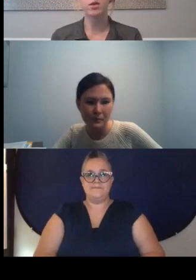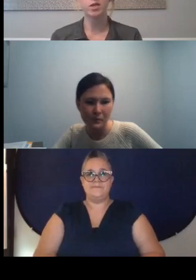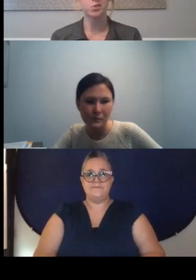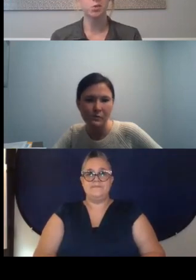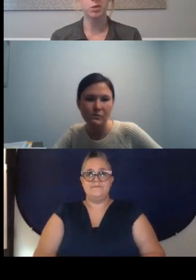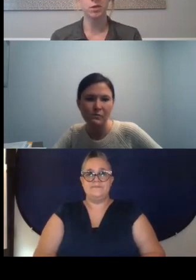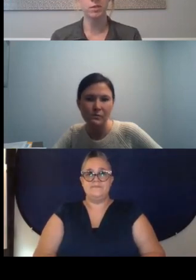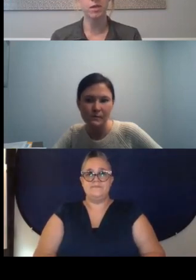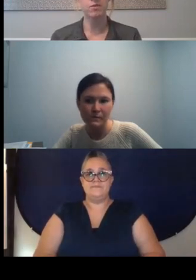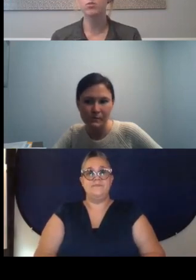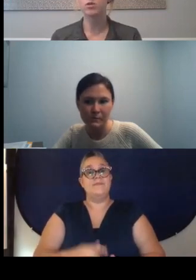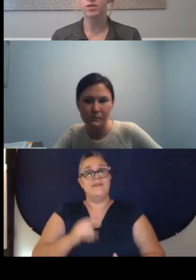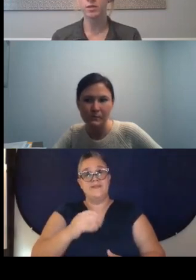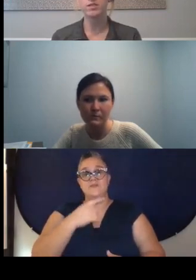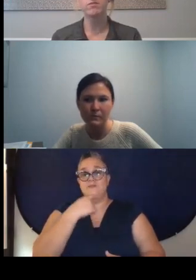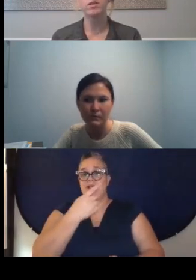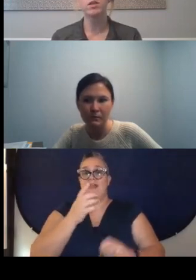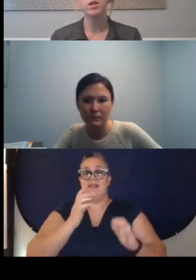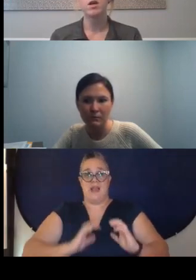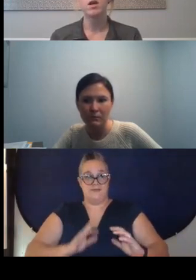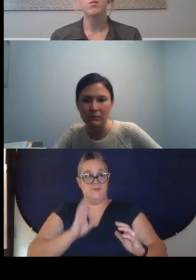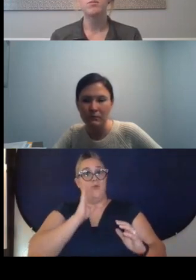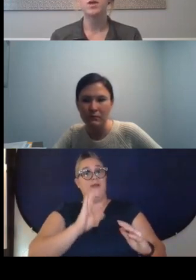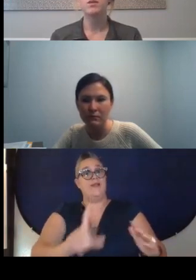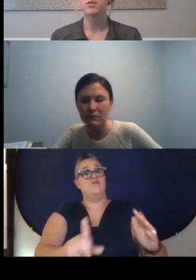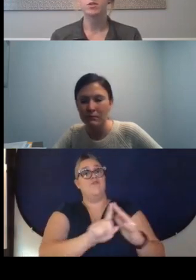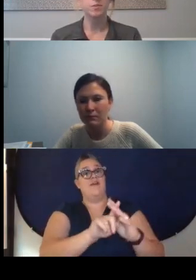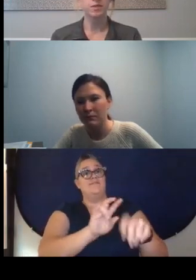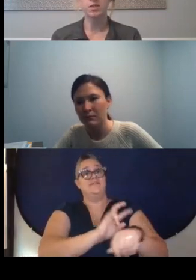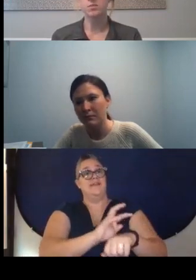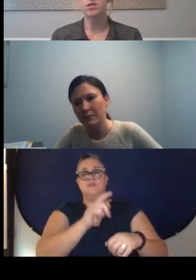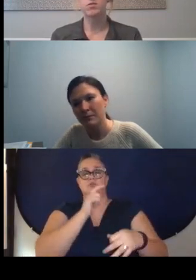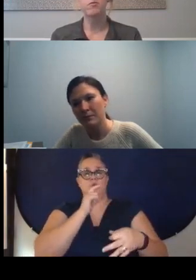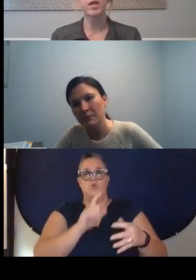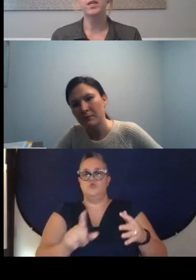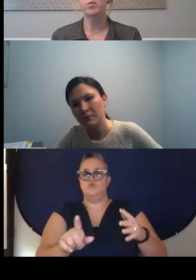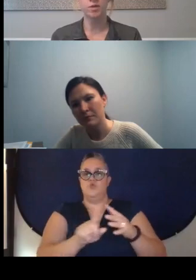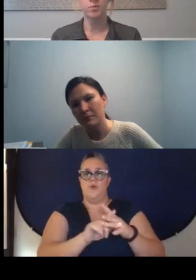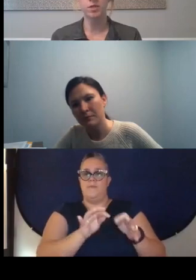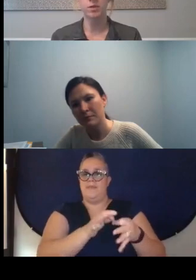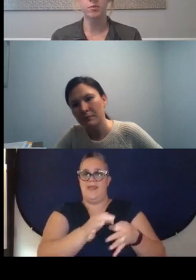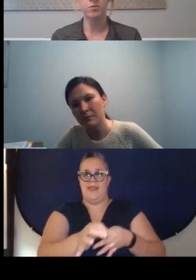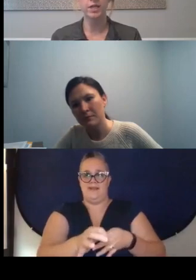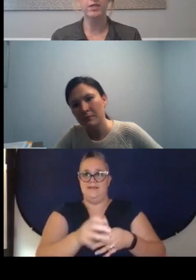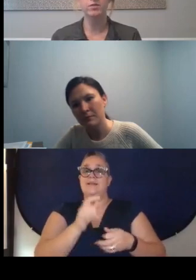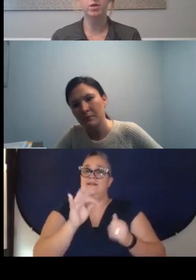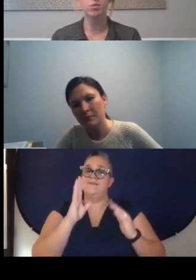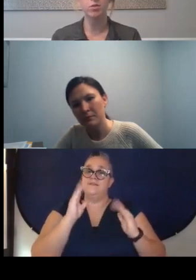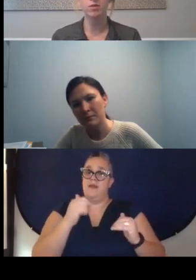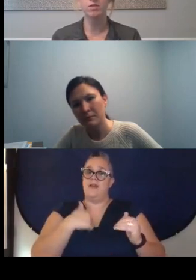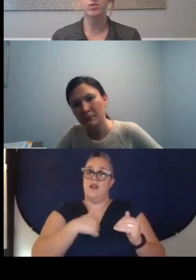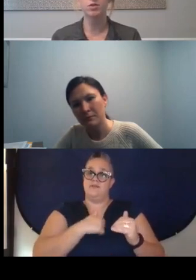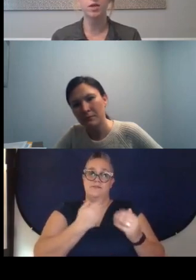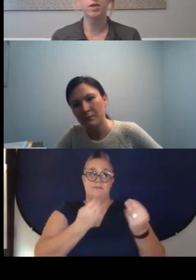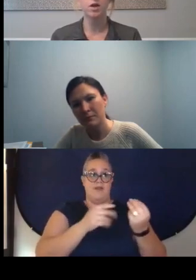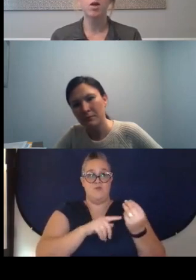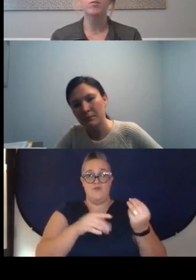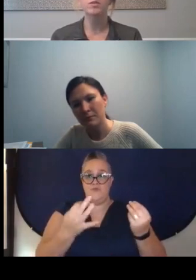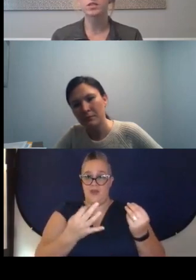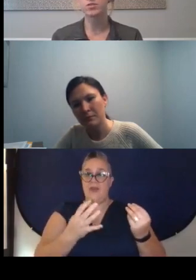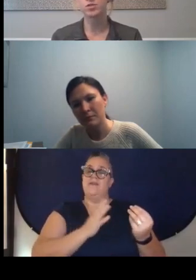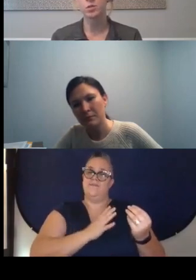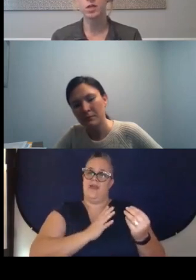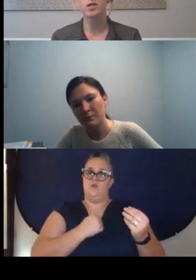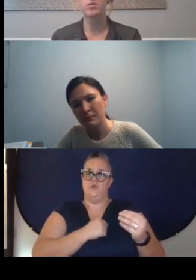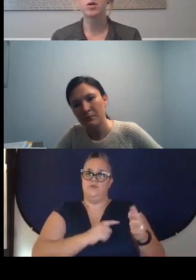obviously, if we tell a customer we're there at 7, we're there at 7. And if they're expecting us Monday through Friday, we're there Monday through Friday. So we want to make sure that all